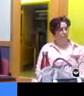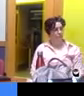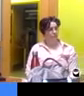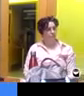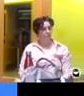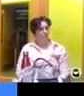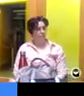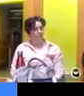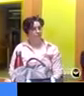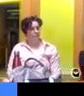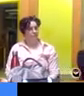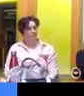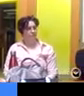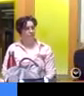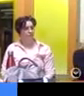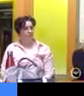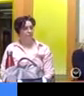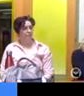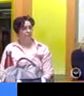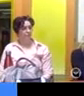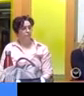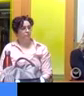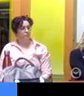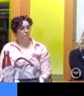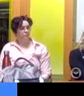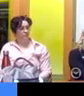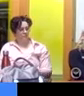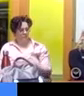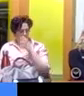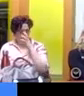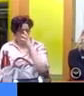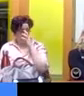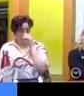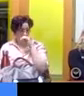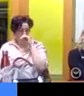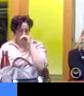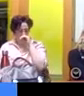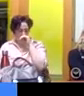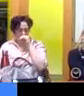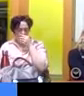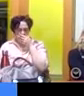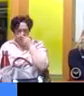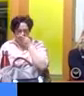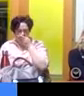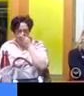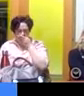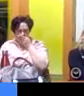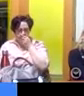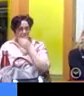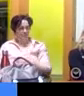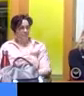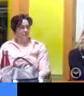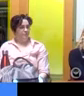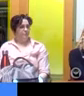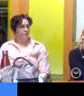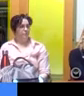here gives us specific information about the logistics of going with somebody to